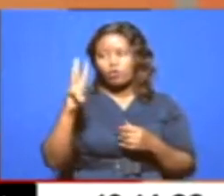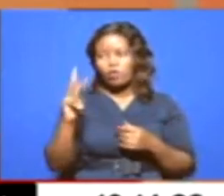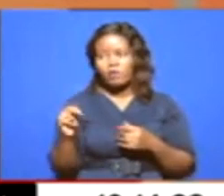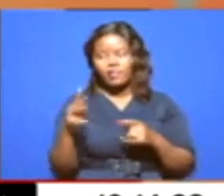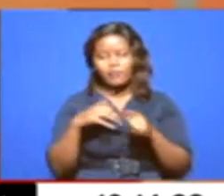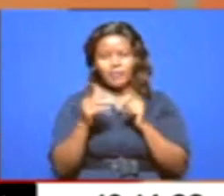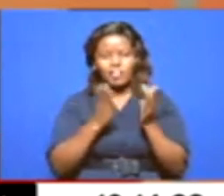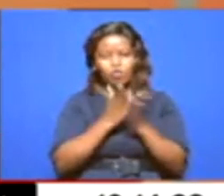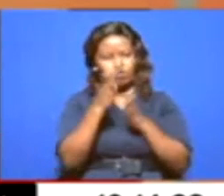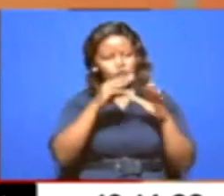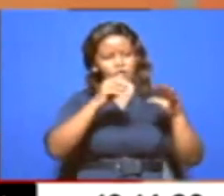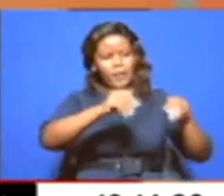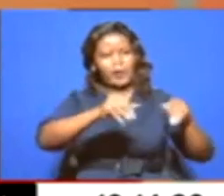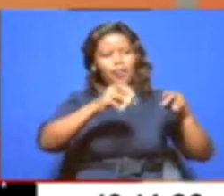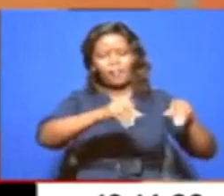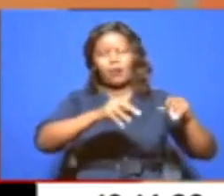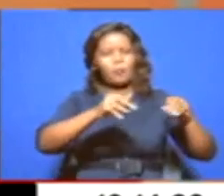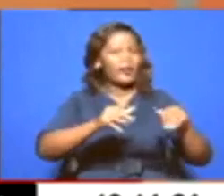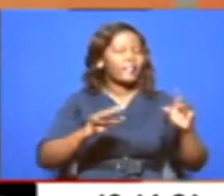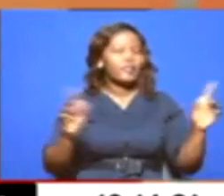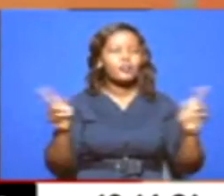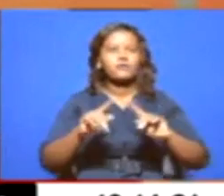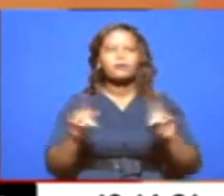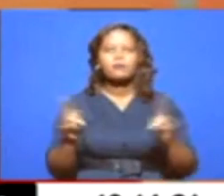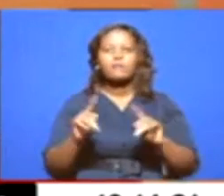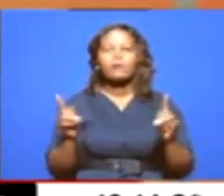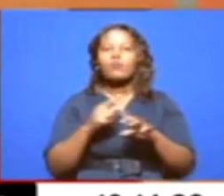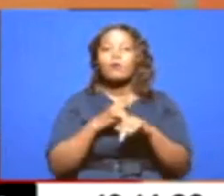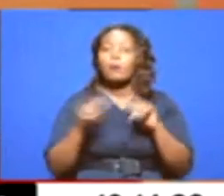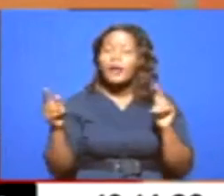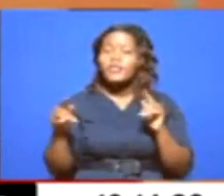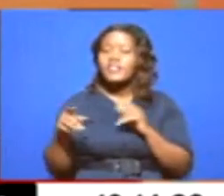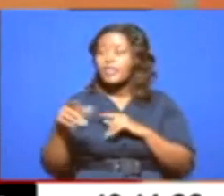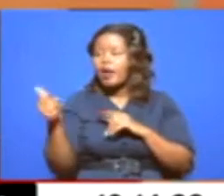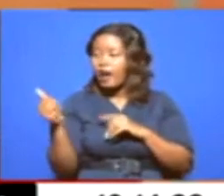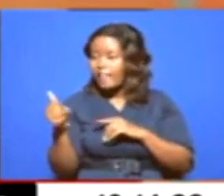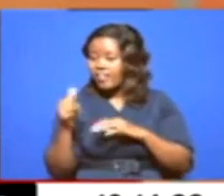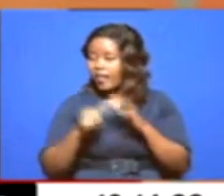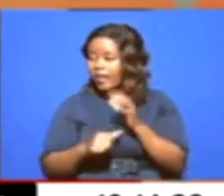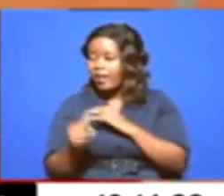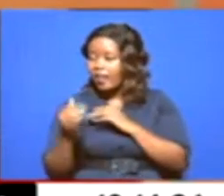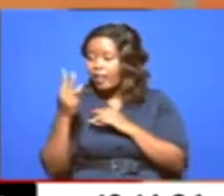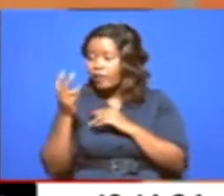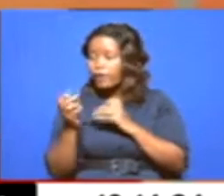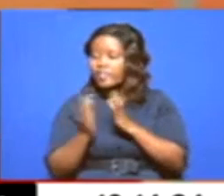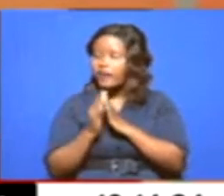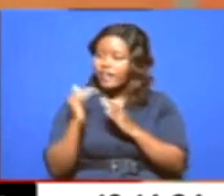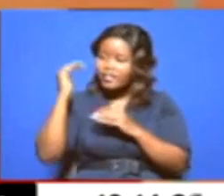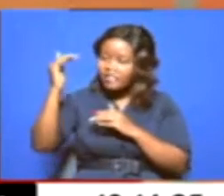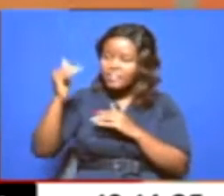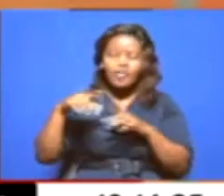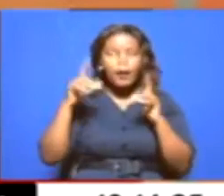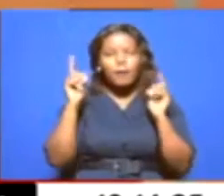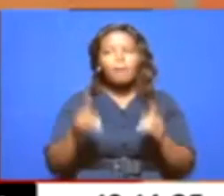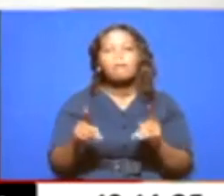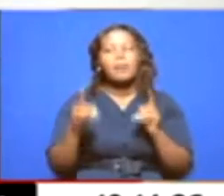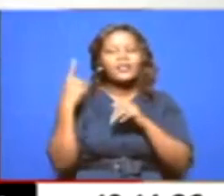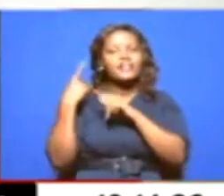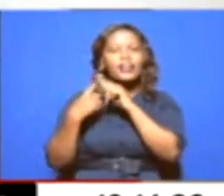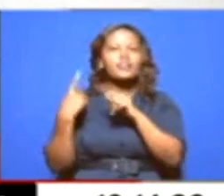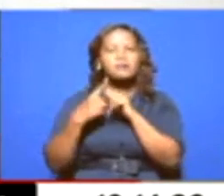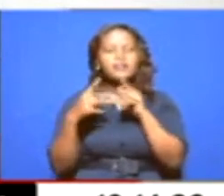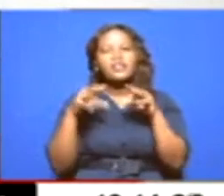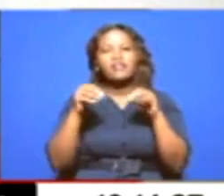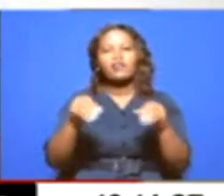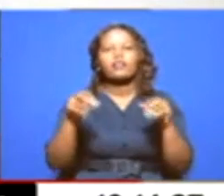mud. But anybody under 20 and seniors, they must go through that. Wow, that's interesting.